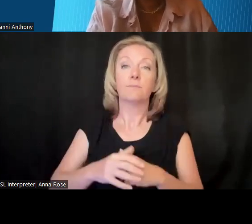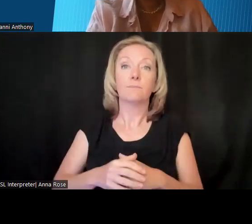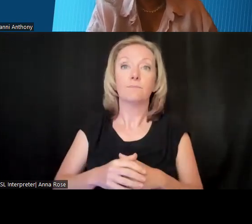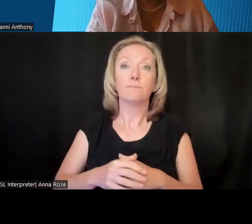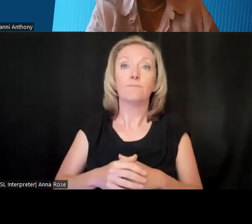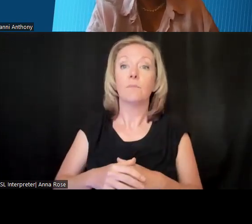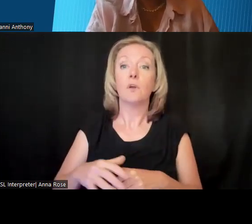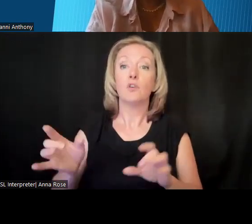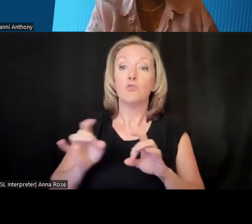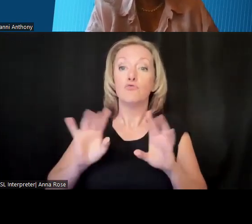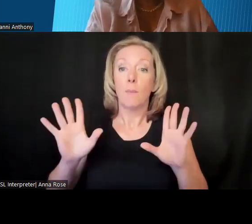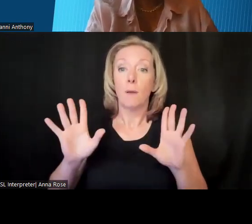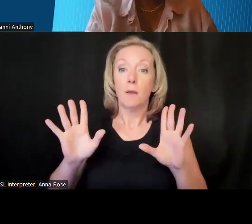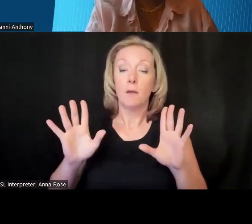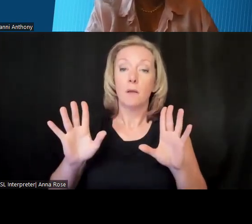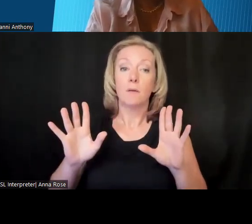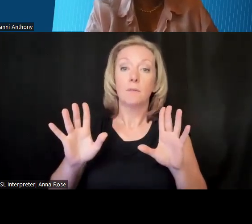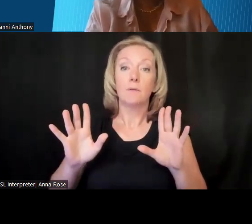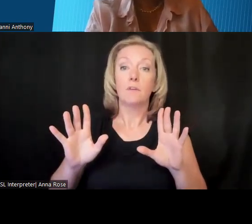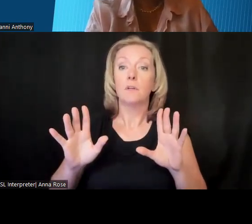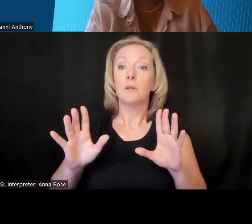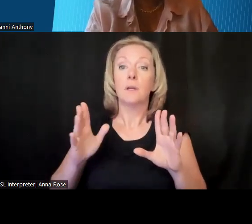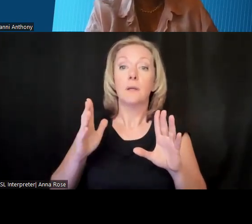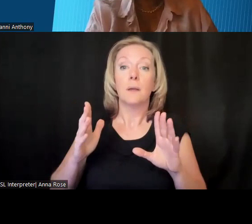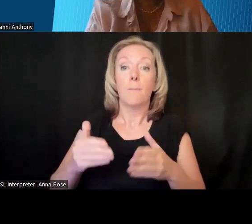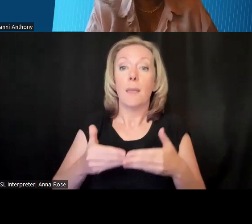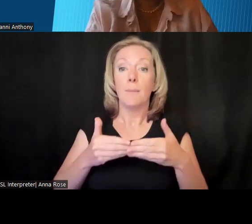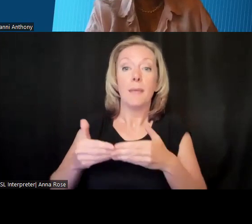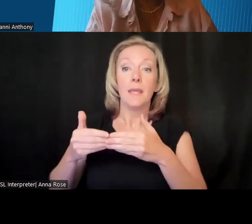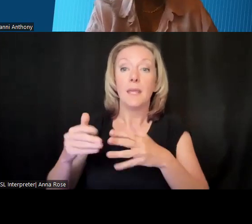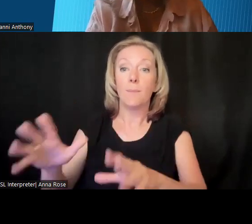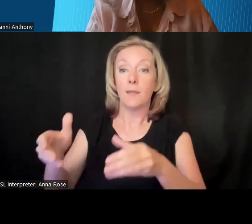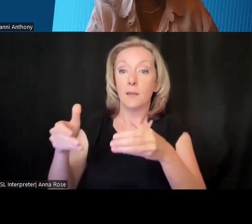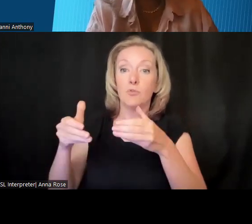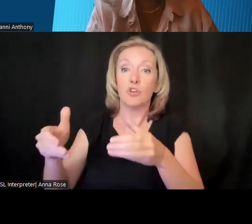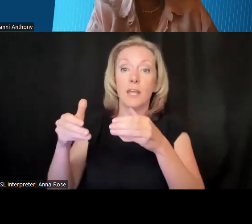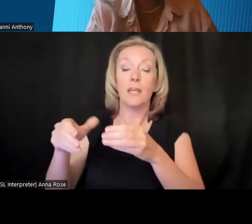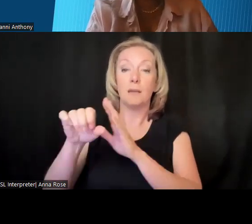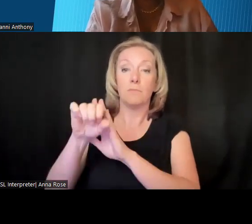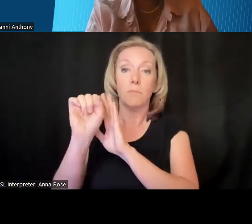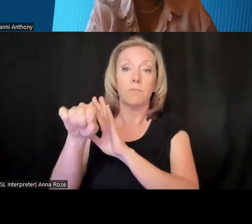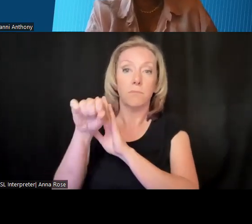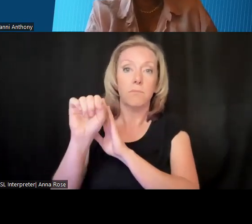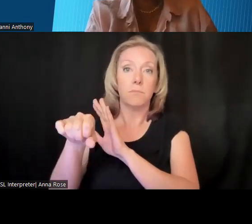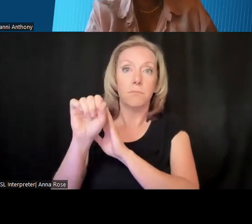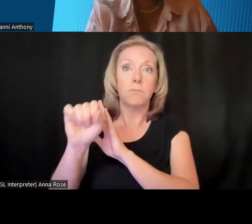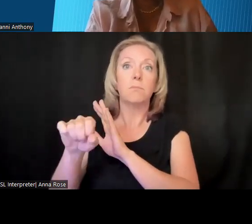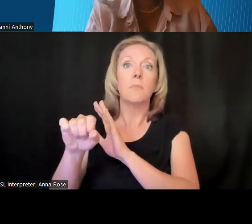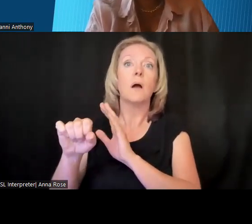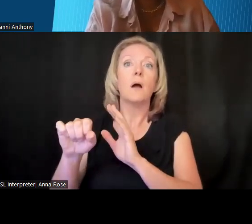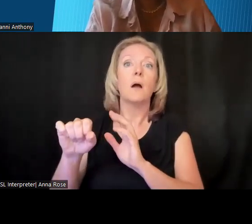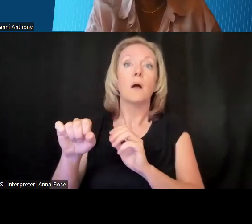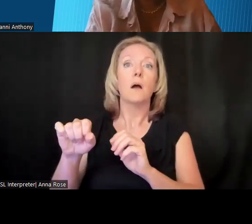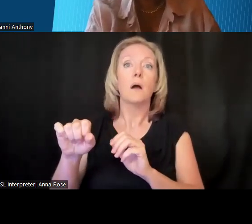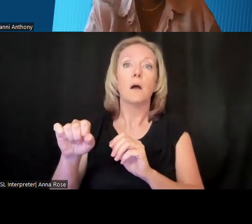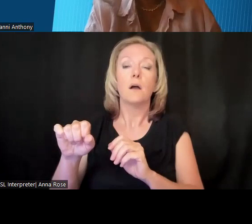of trauma? So shaken baby is a term that we still use. People also refer and have tried to rename this as